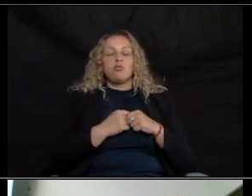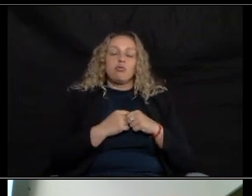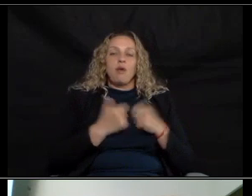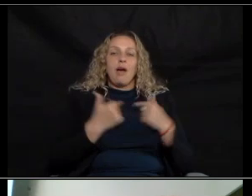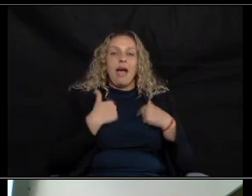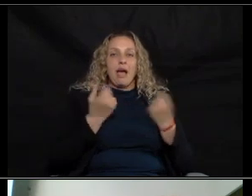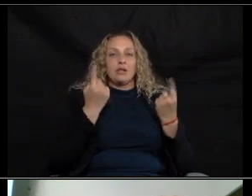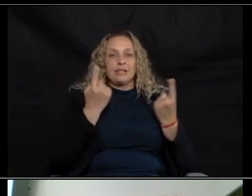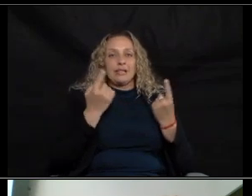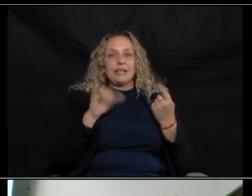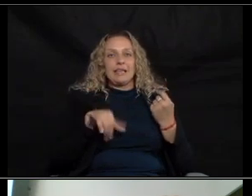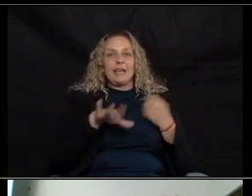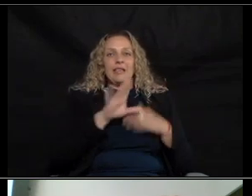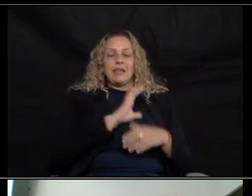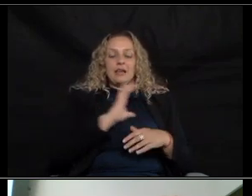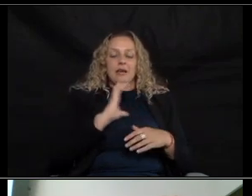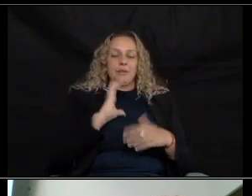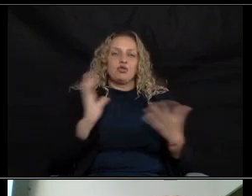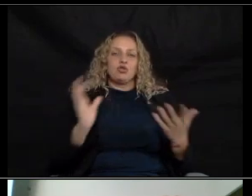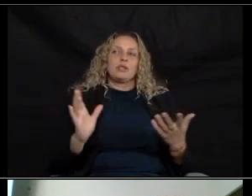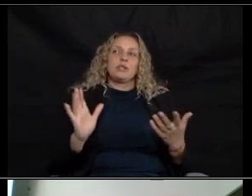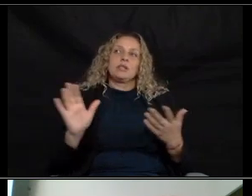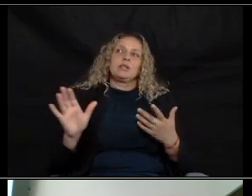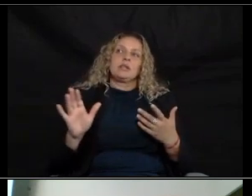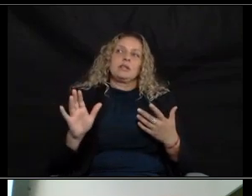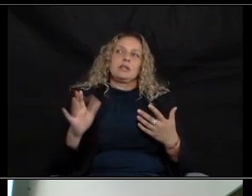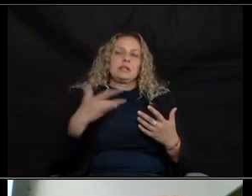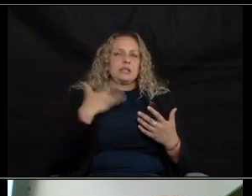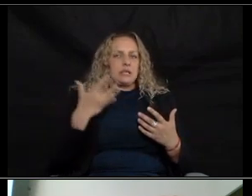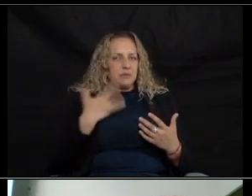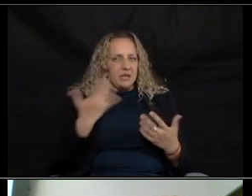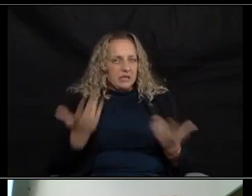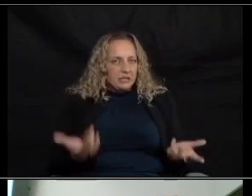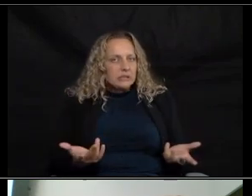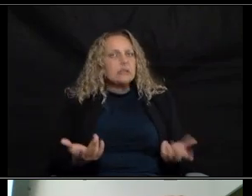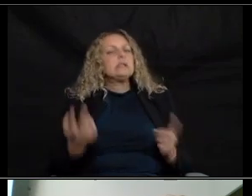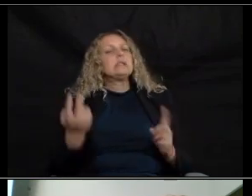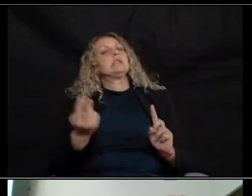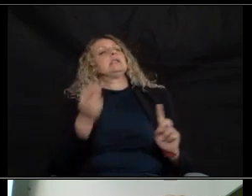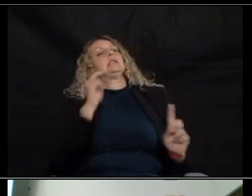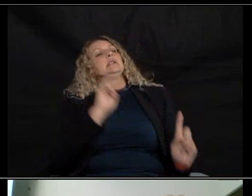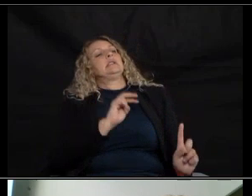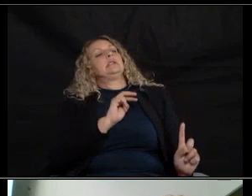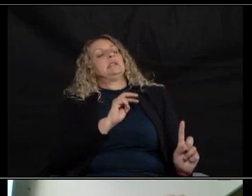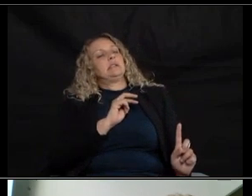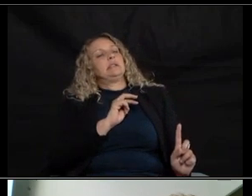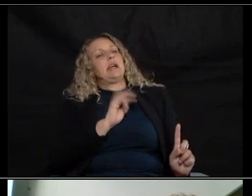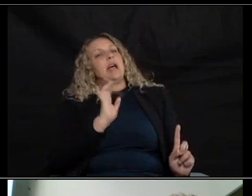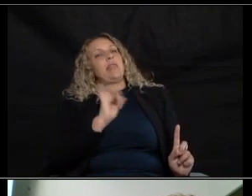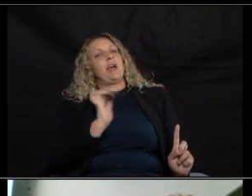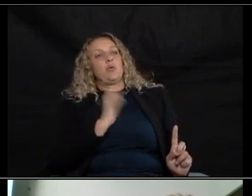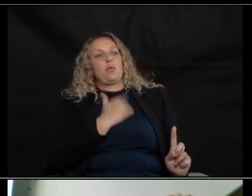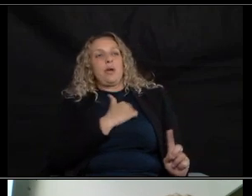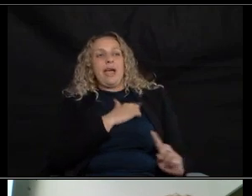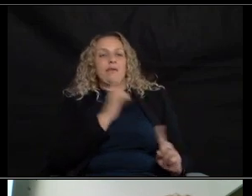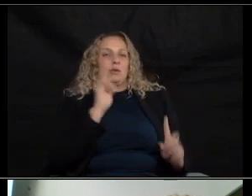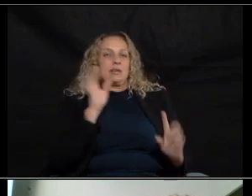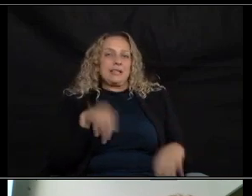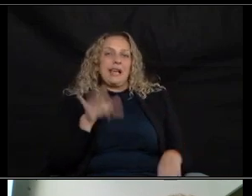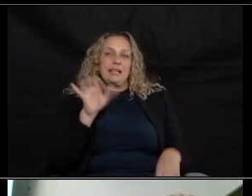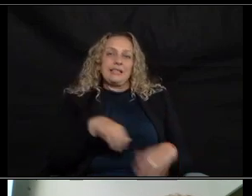I understand the commission's sentiment, and that's kind of where we have to decide, is